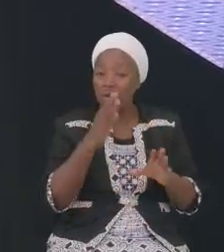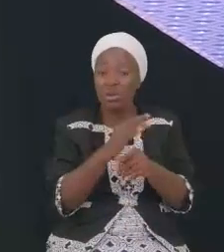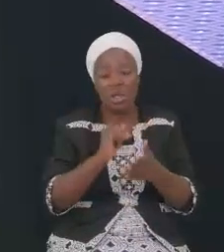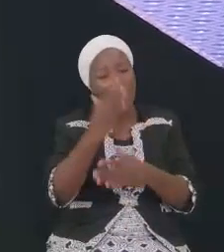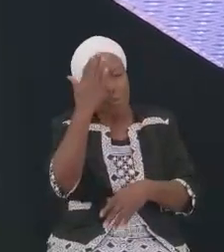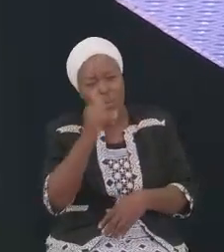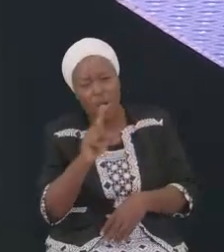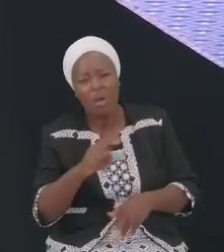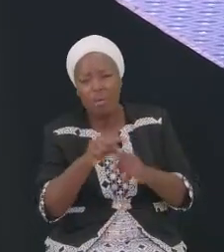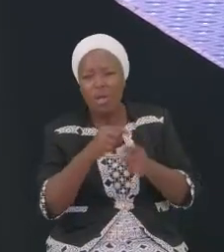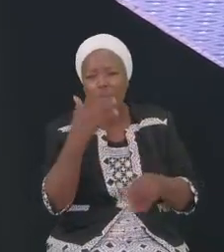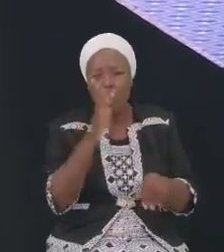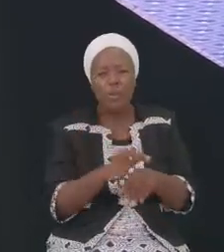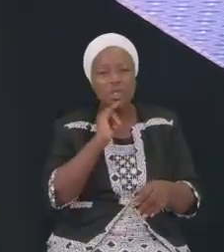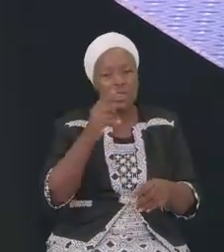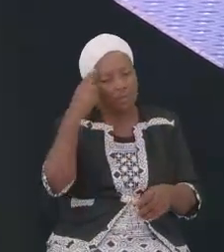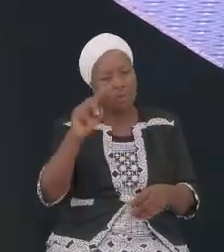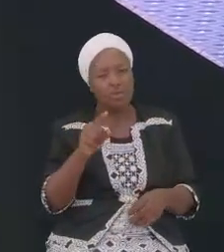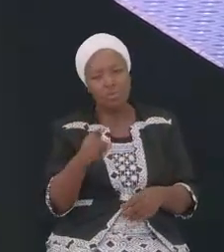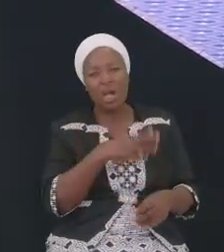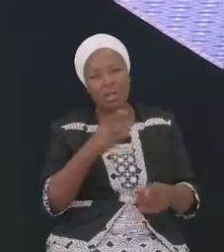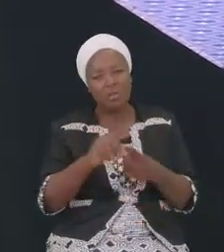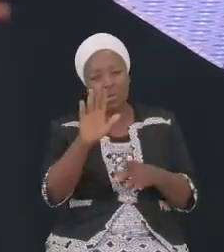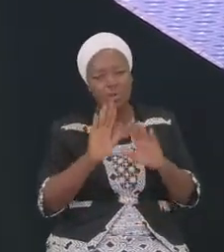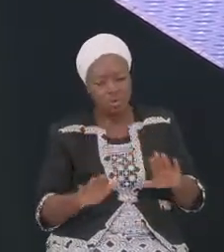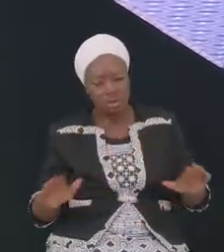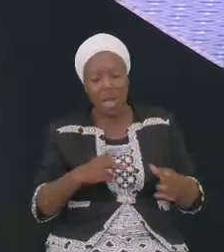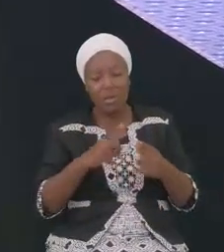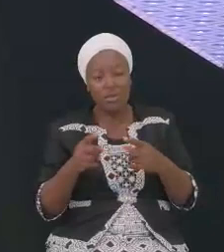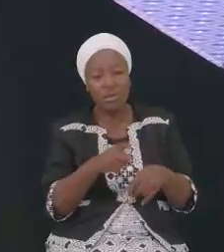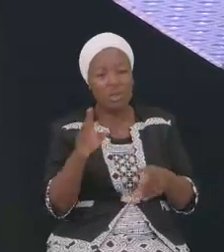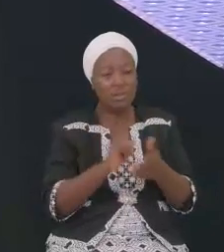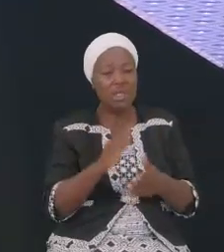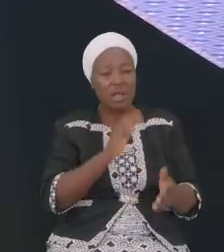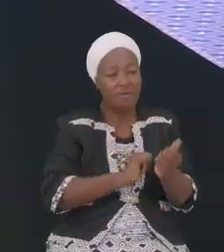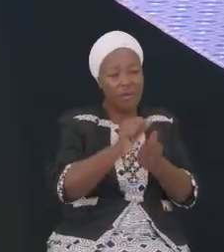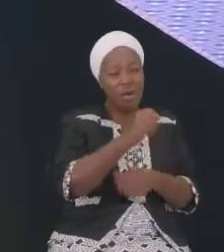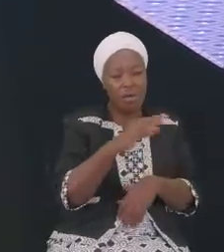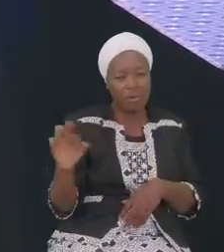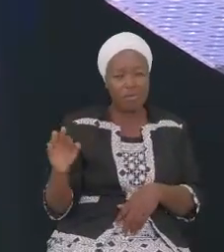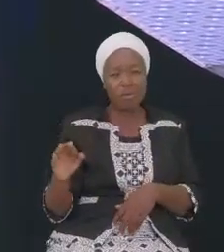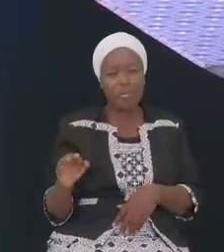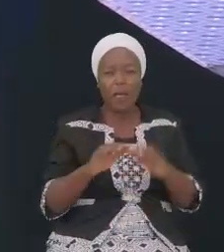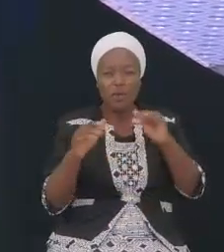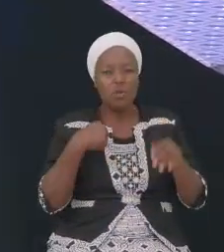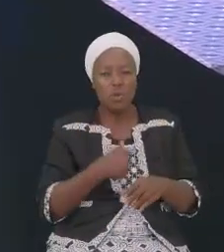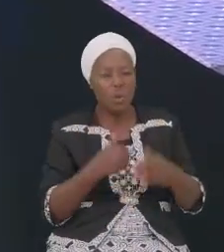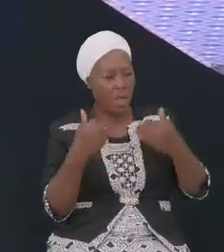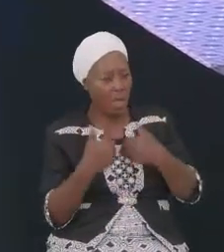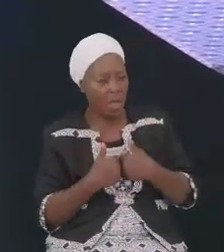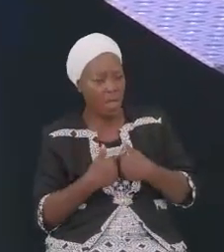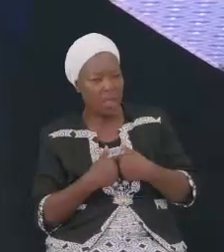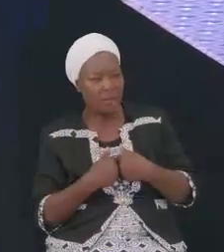When the promise is unto you and to your children and to them that are far off, do we have